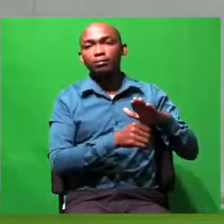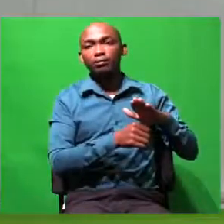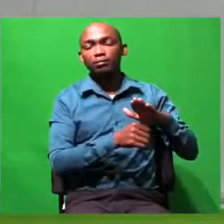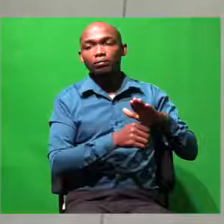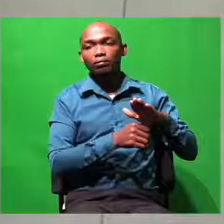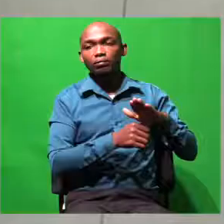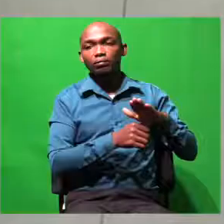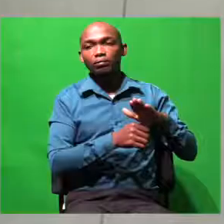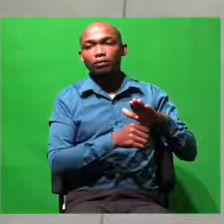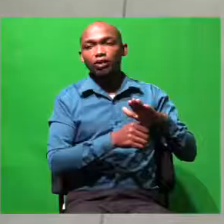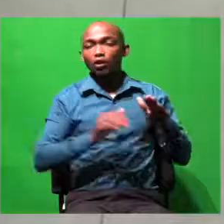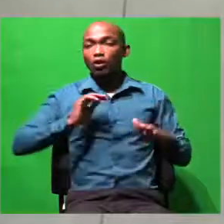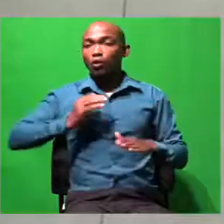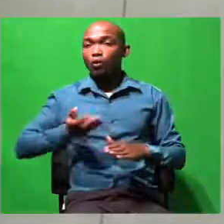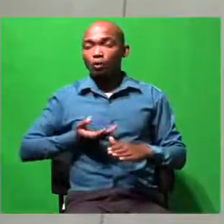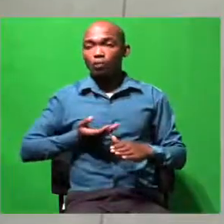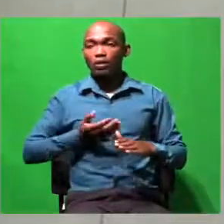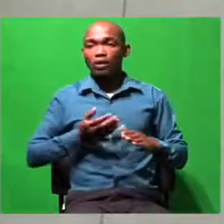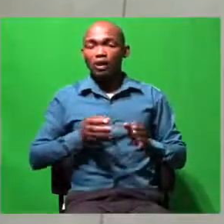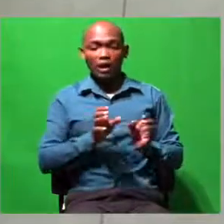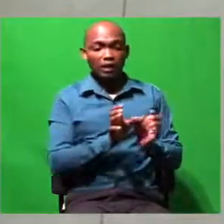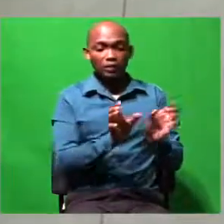Women are exploited.